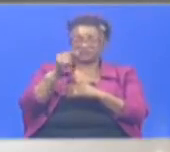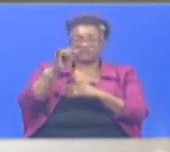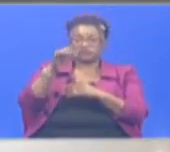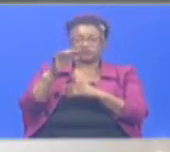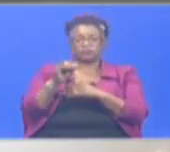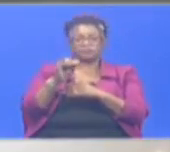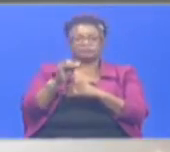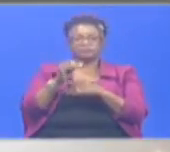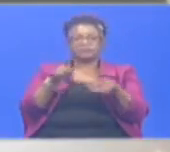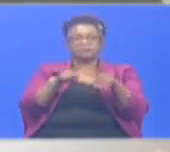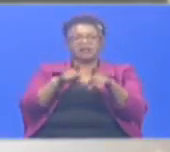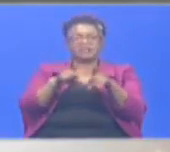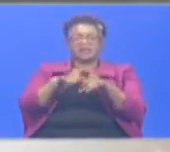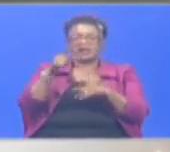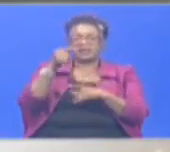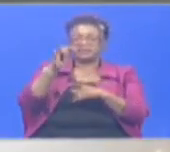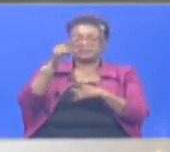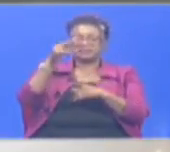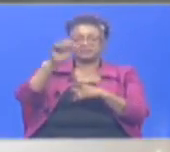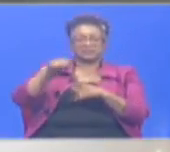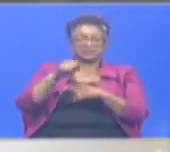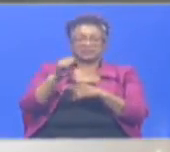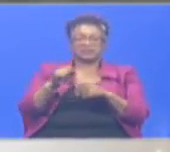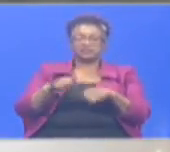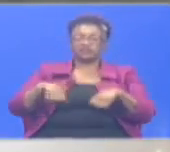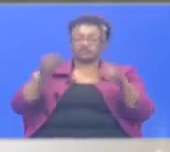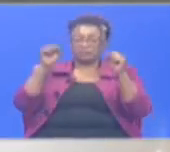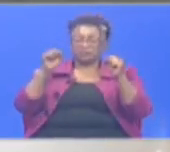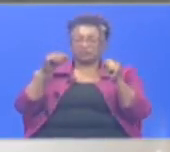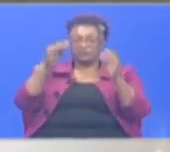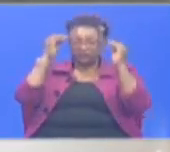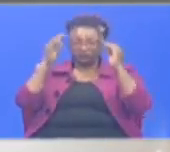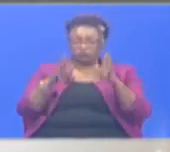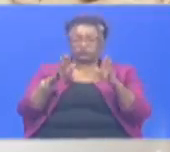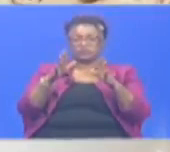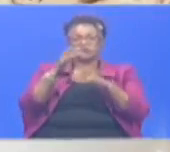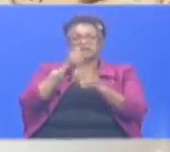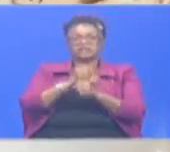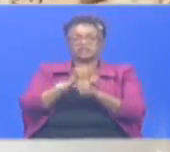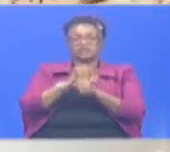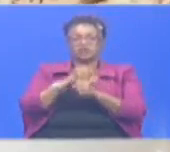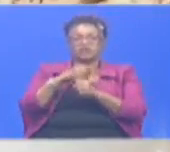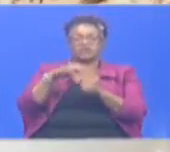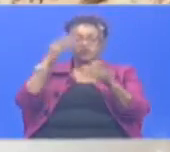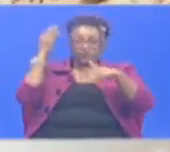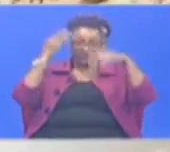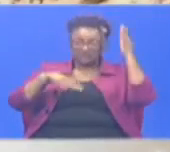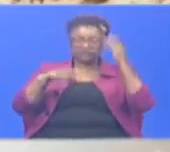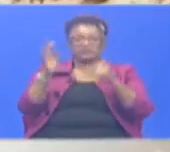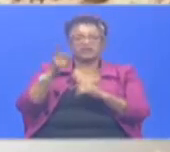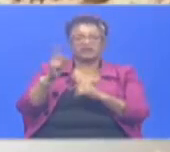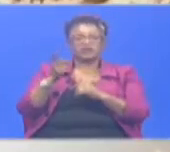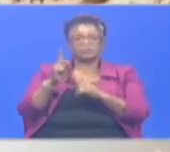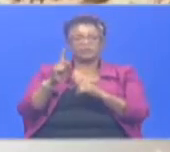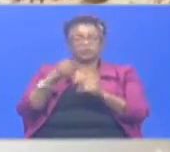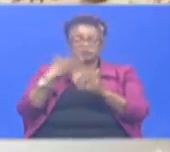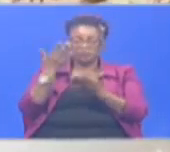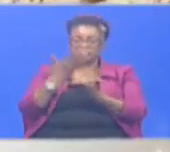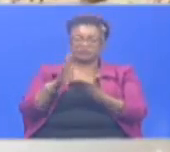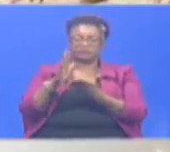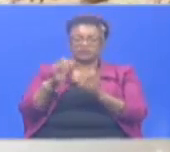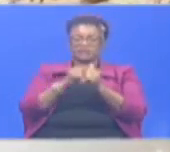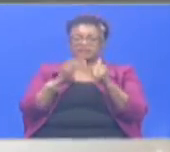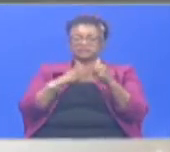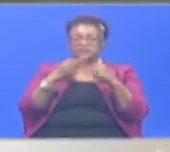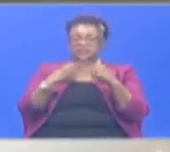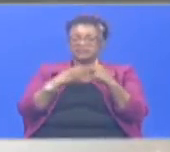brother Titus, who was a former chairman of the Students' Organization of Nairobi University, was jailed for allegedly being part of the 1982